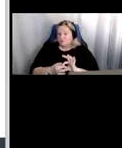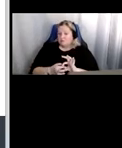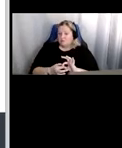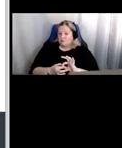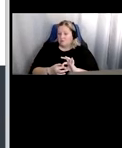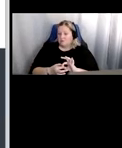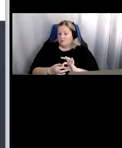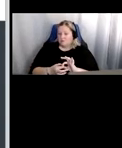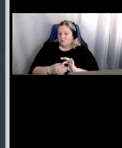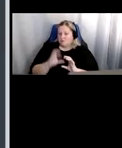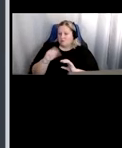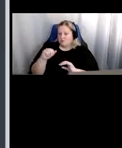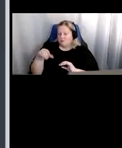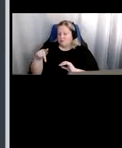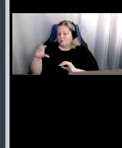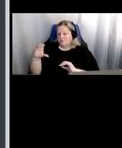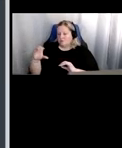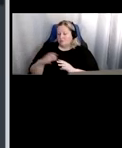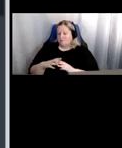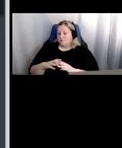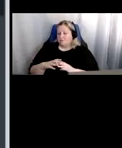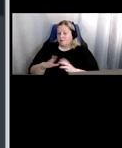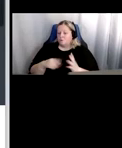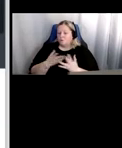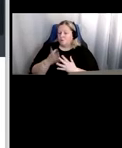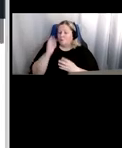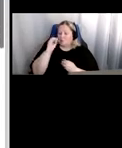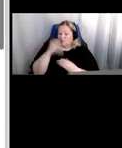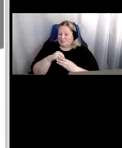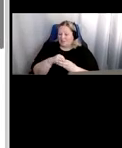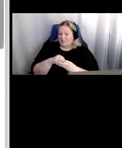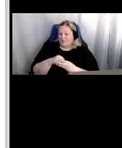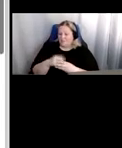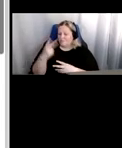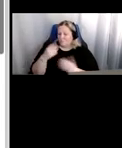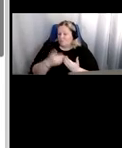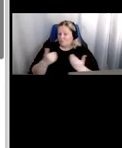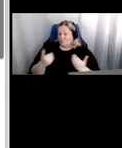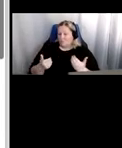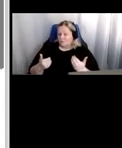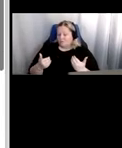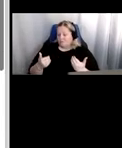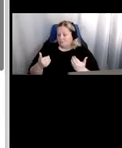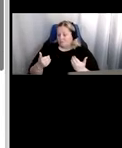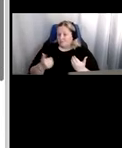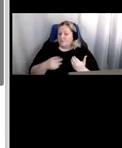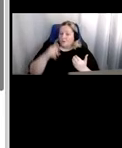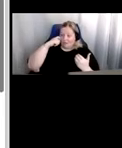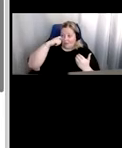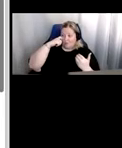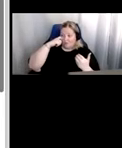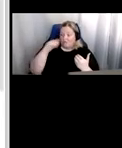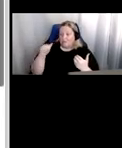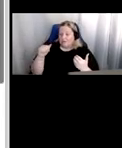Area Council of Governments. And I wanted to show you what were in the kits. We have 2 different versions. We have an Apple version and an